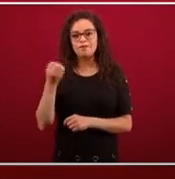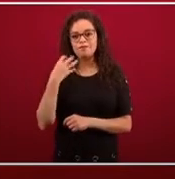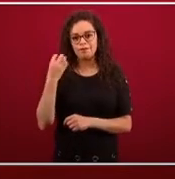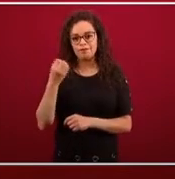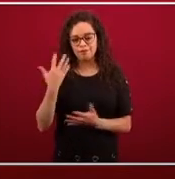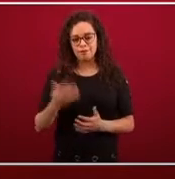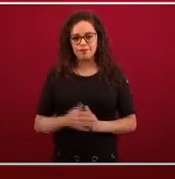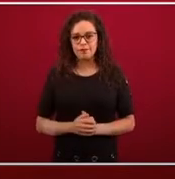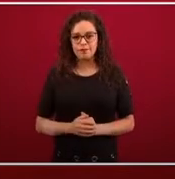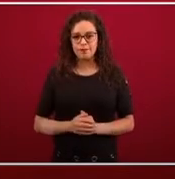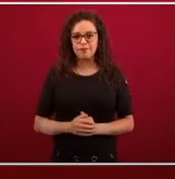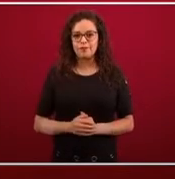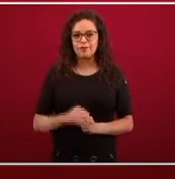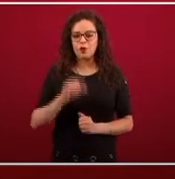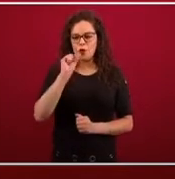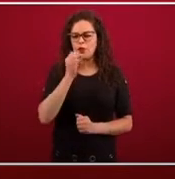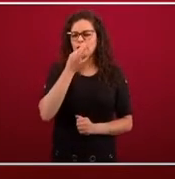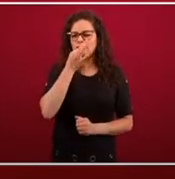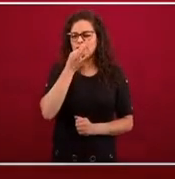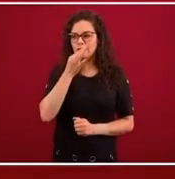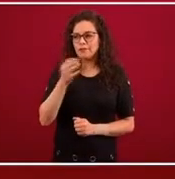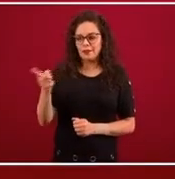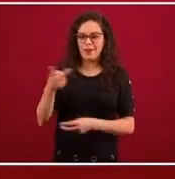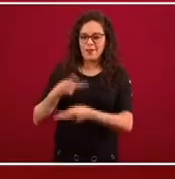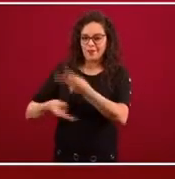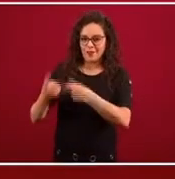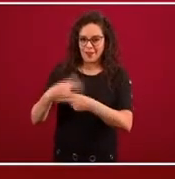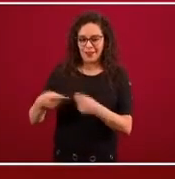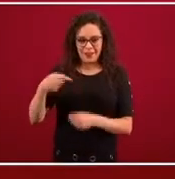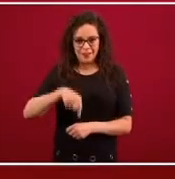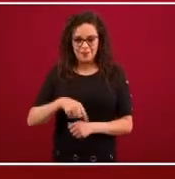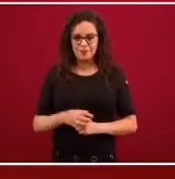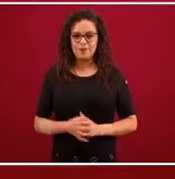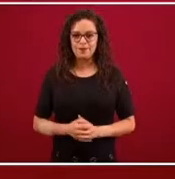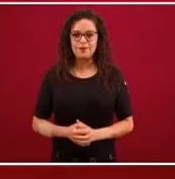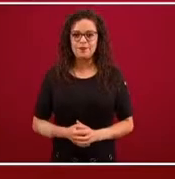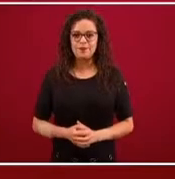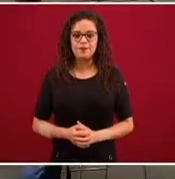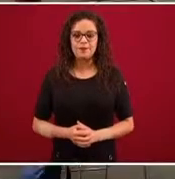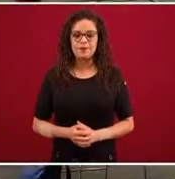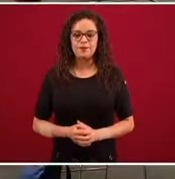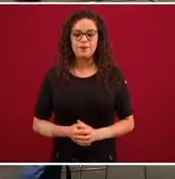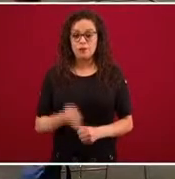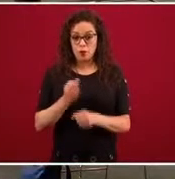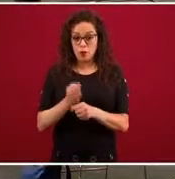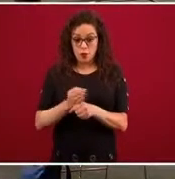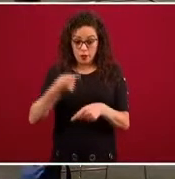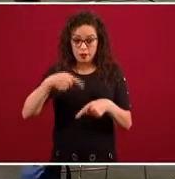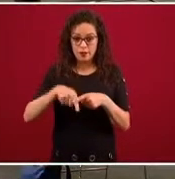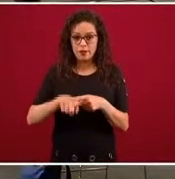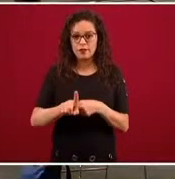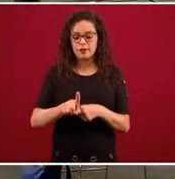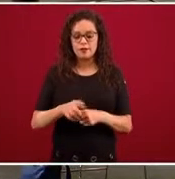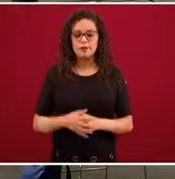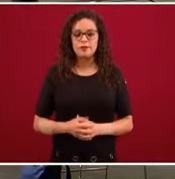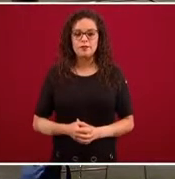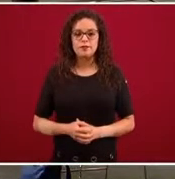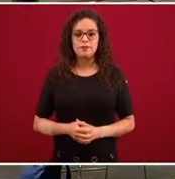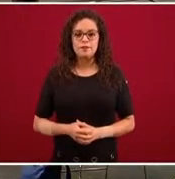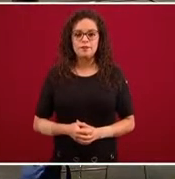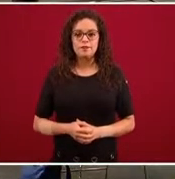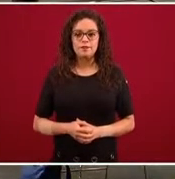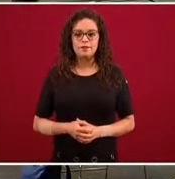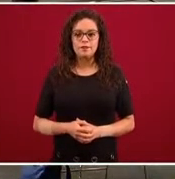que en so in a unos couple more minutos minutes, más debe he'll estarnos be ya joining us. acompañando. Entonces, Let's vamos begin. a iniciar el día de hoy, como